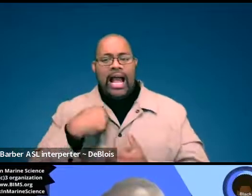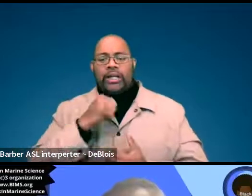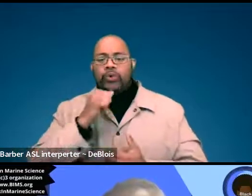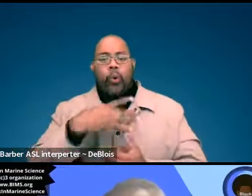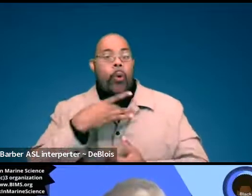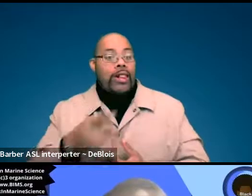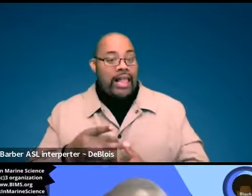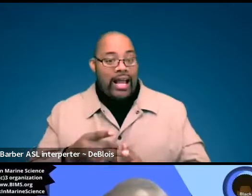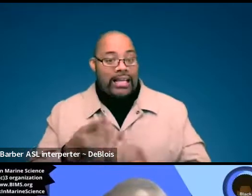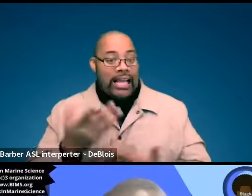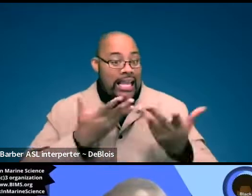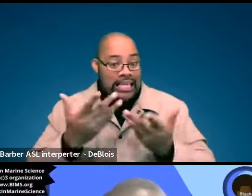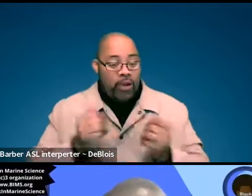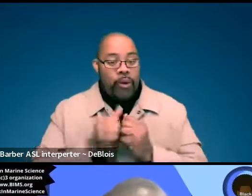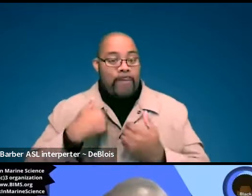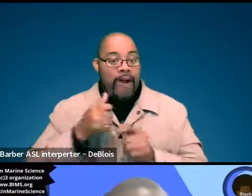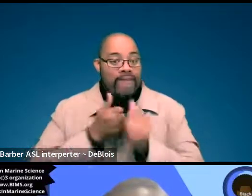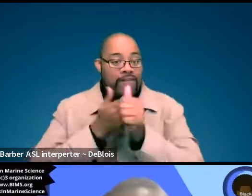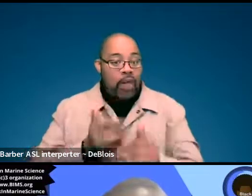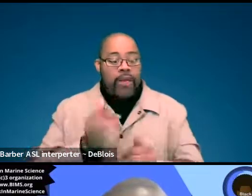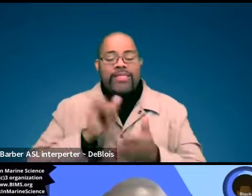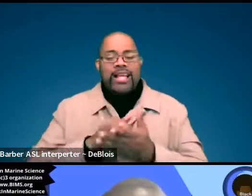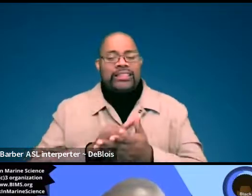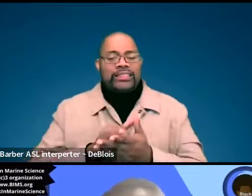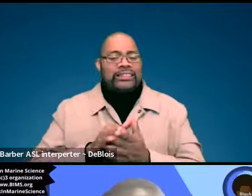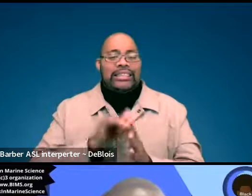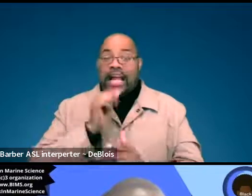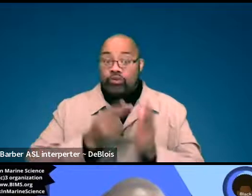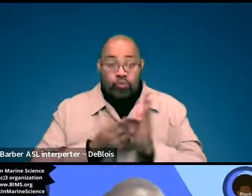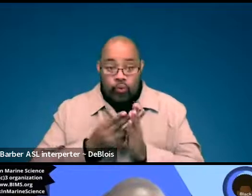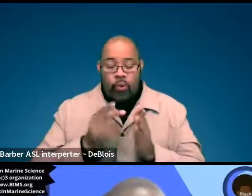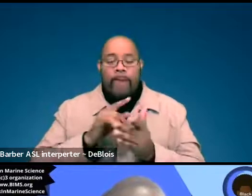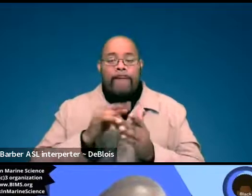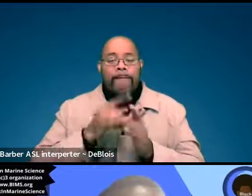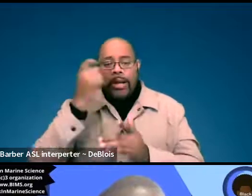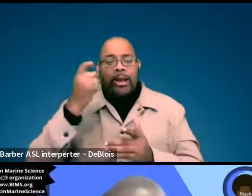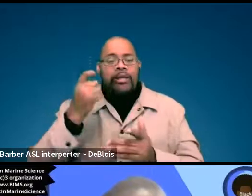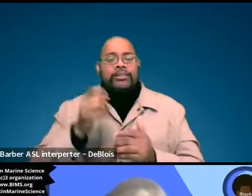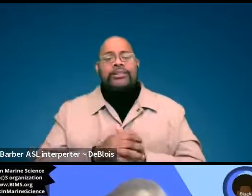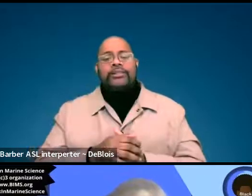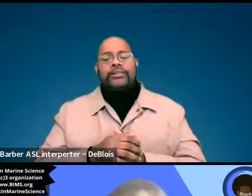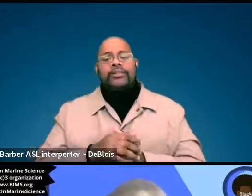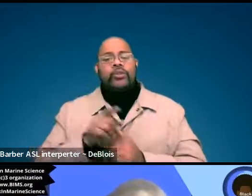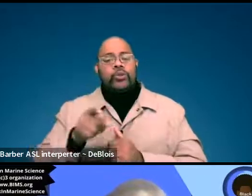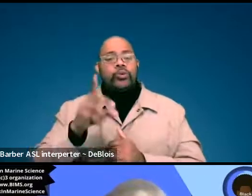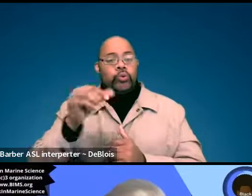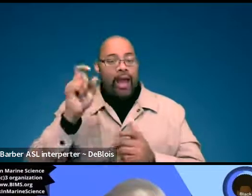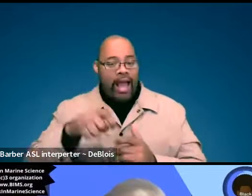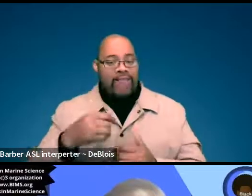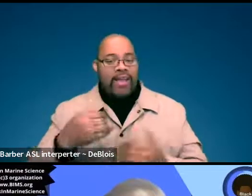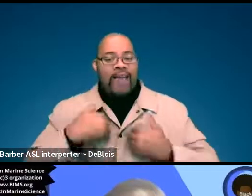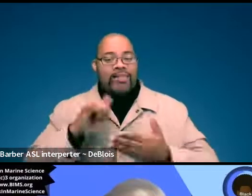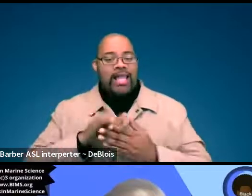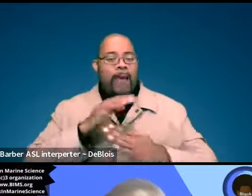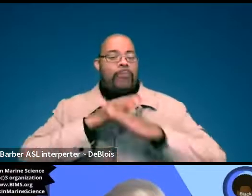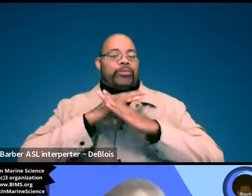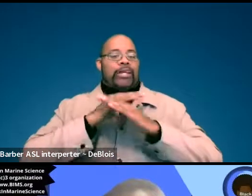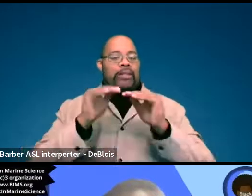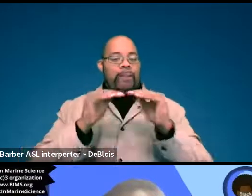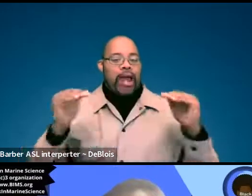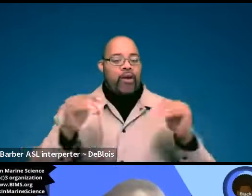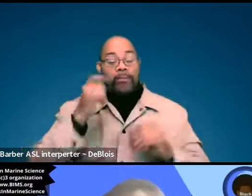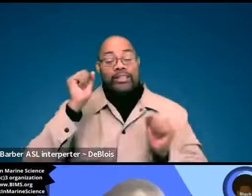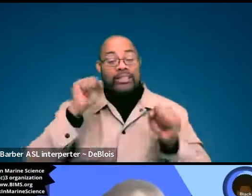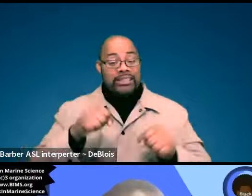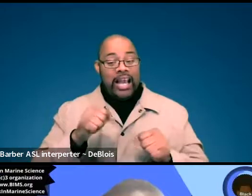like engaging with my following. That is far from the truth. It's just because you do have to have that protective barrier, because it